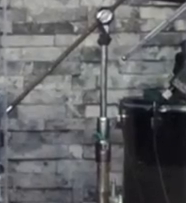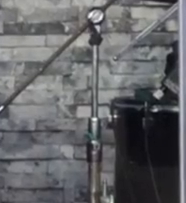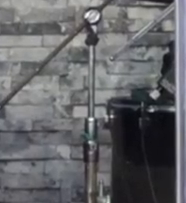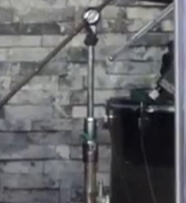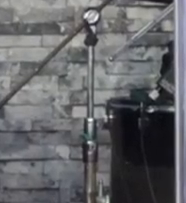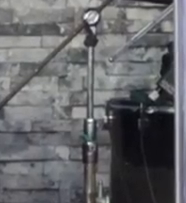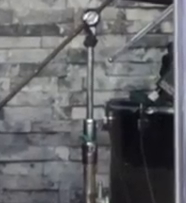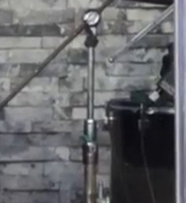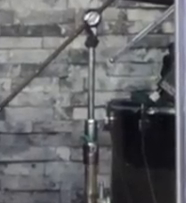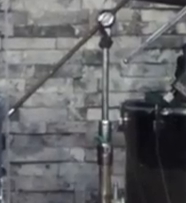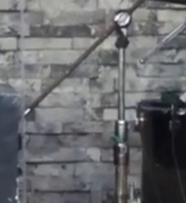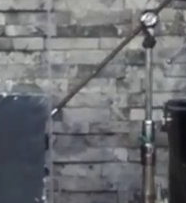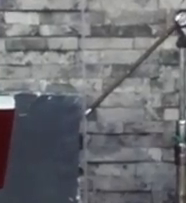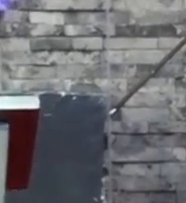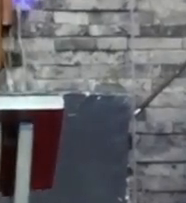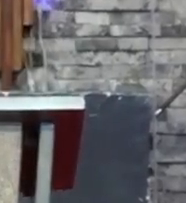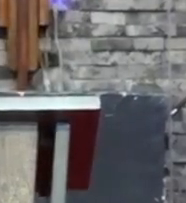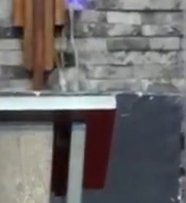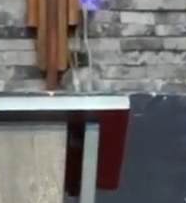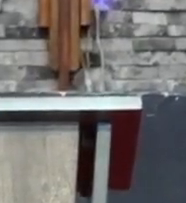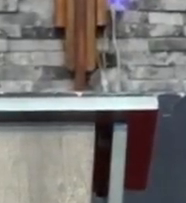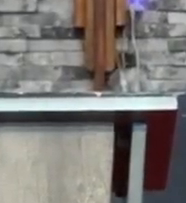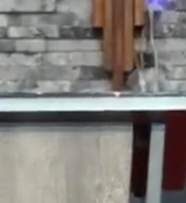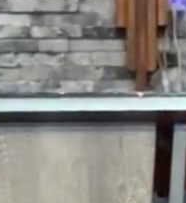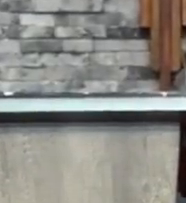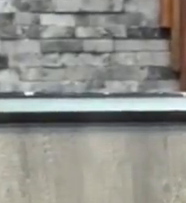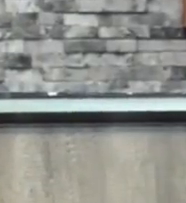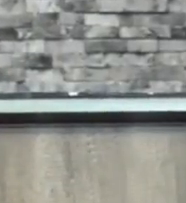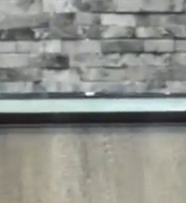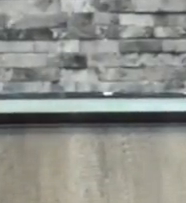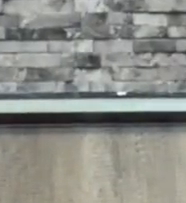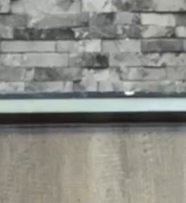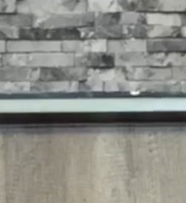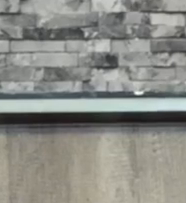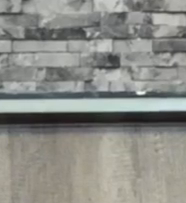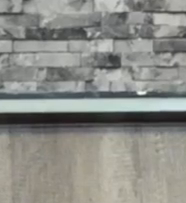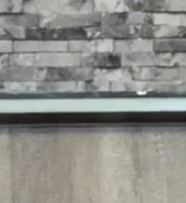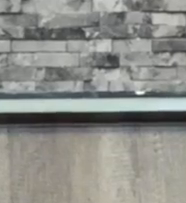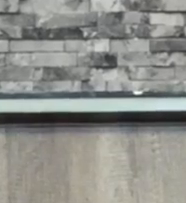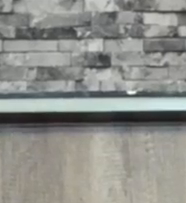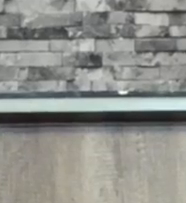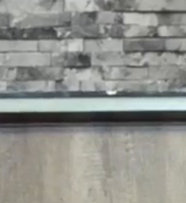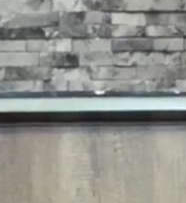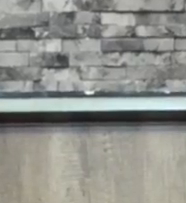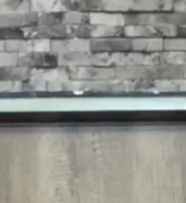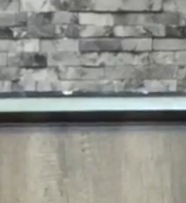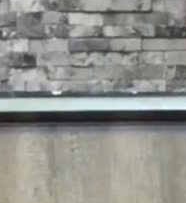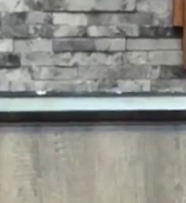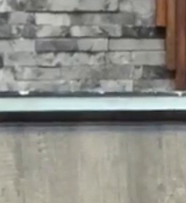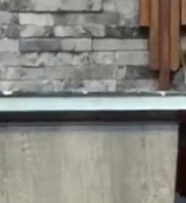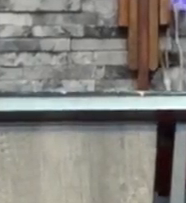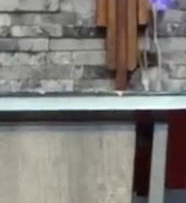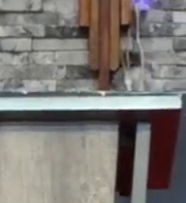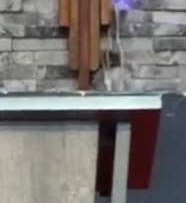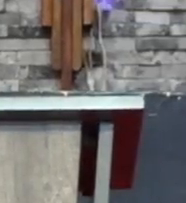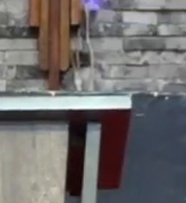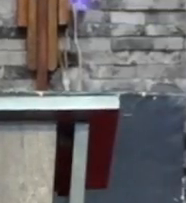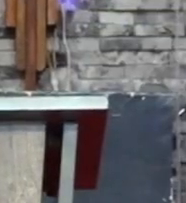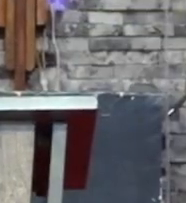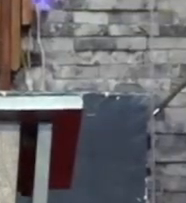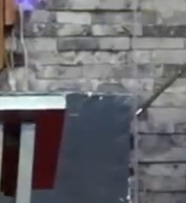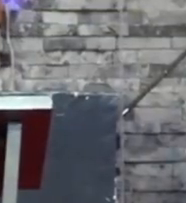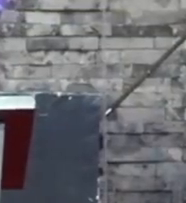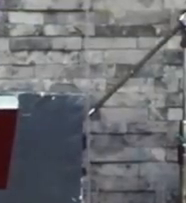there is a story that is was once said told by Joel Austin. Lakini pana historia ambayo wakati moja ilitolewa na Joel